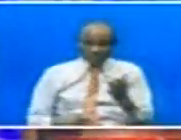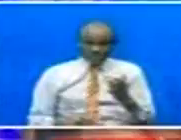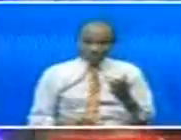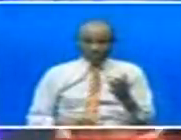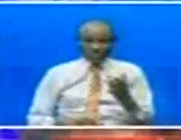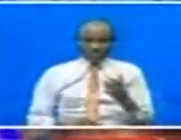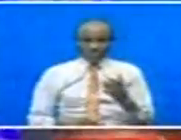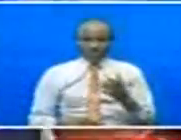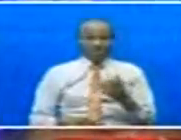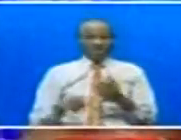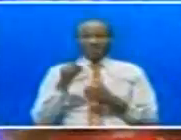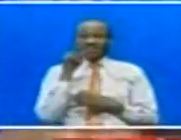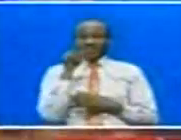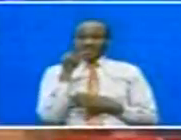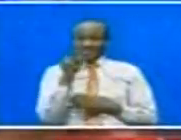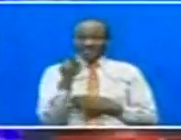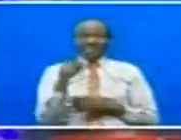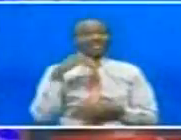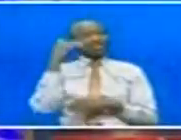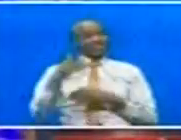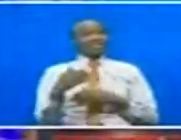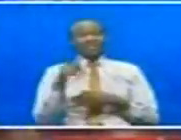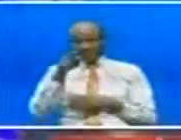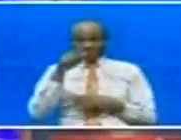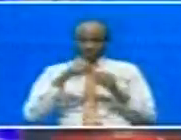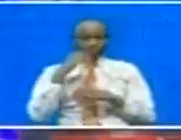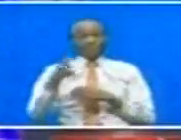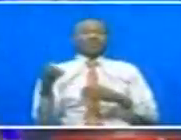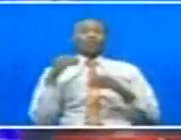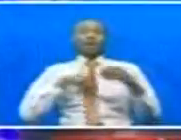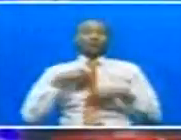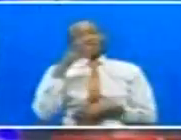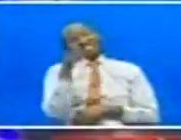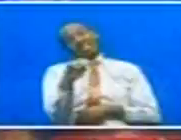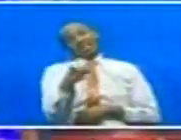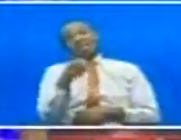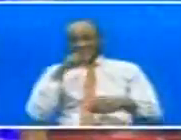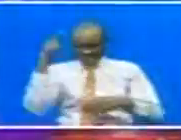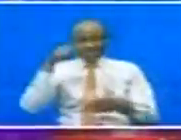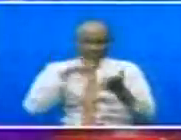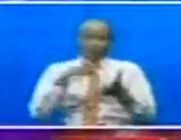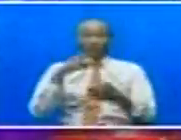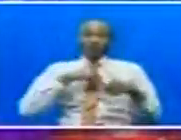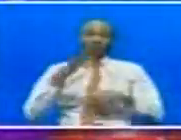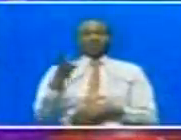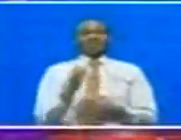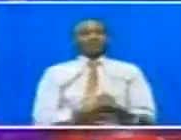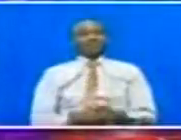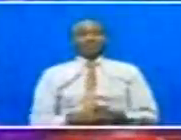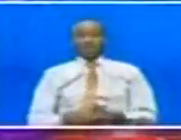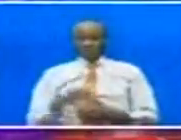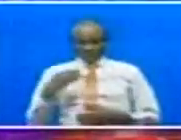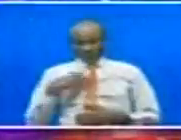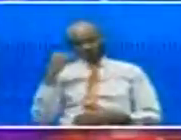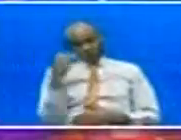that this is going to be the next year of corruption. The next frontier of corruption as far as I'm concerned. And look what happened. Folks, we're going to have to end it at that. We are